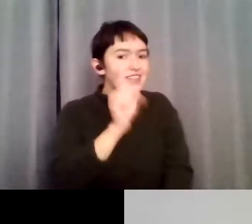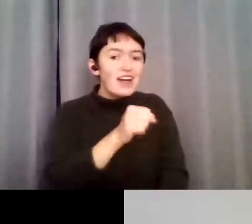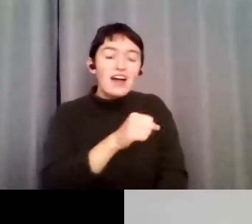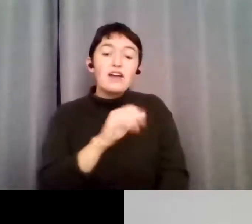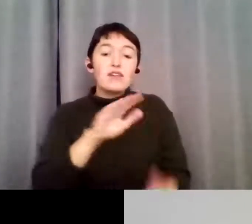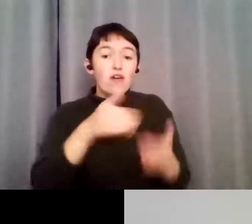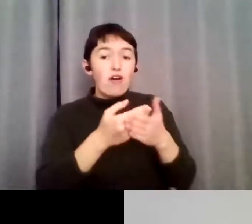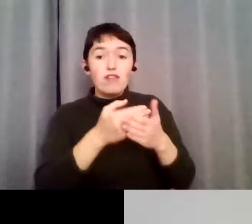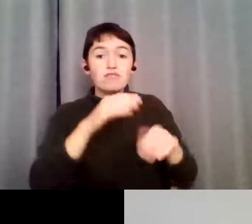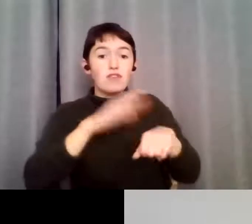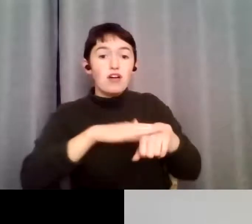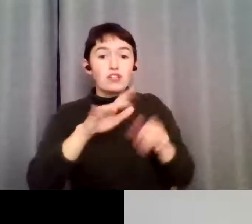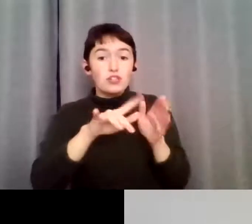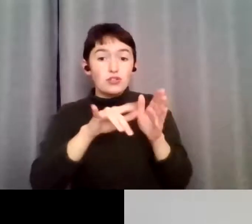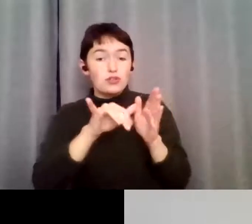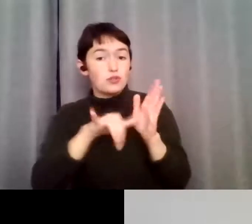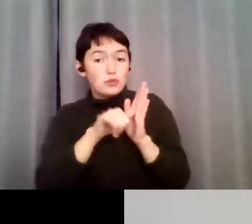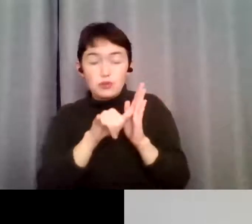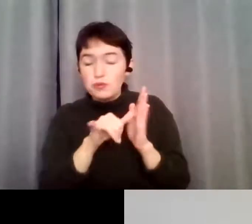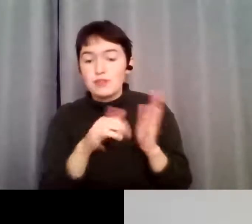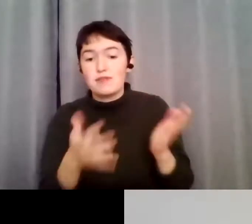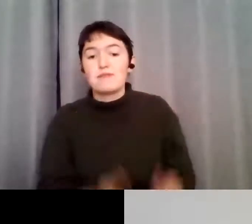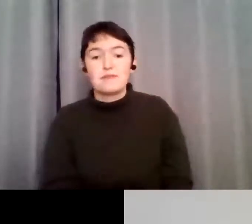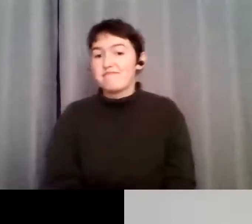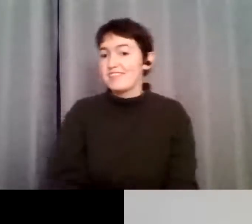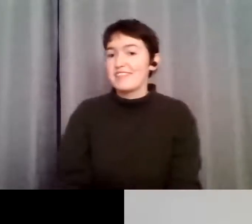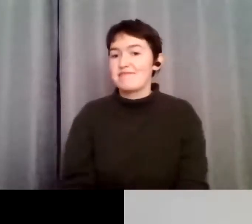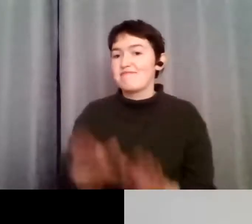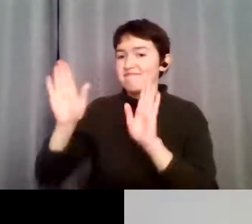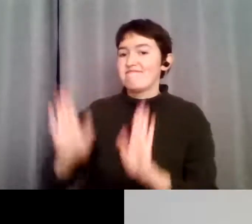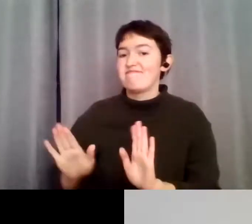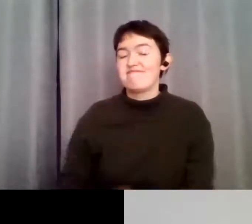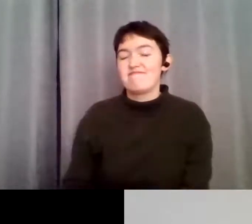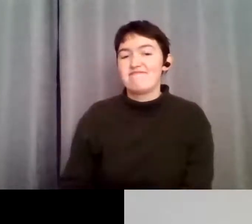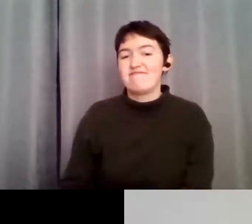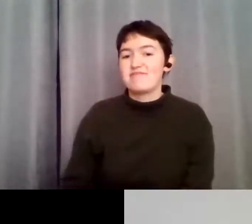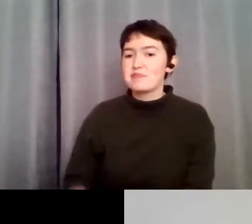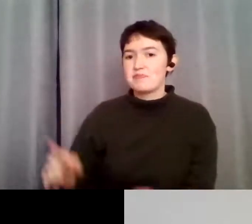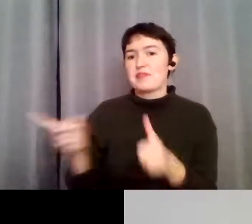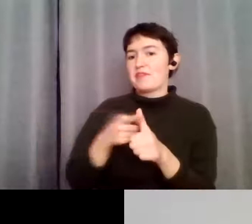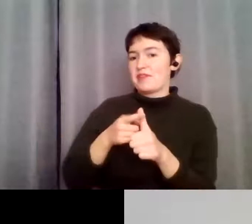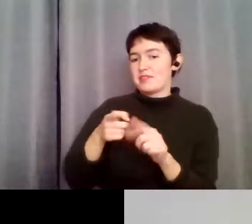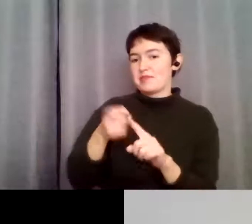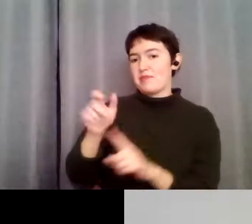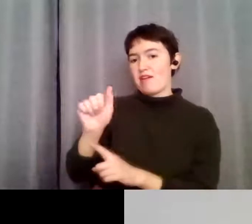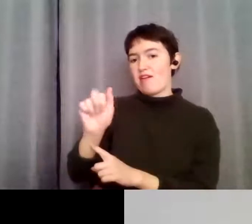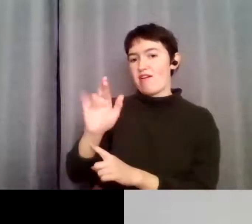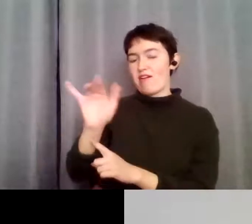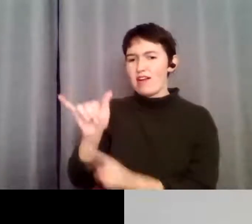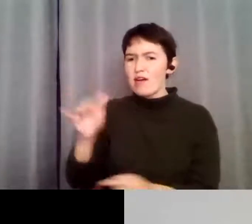on YouTube. So so yeah. Wonderful. All right. First question from Aria. Why does the moon change